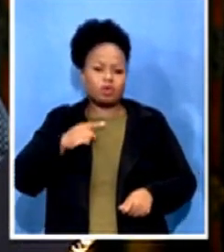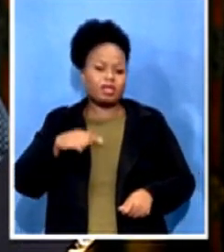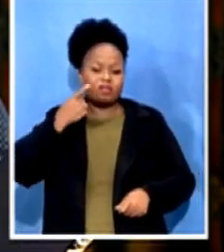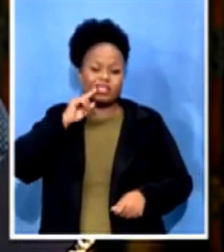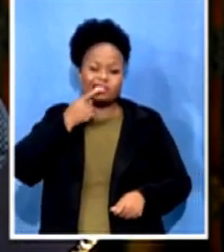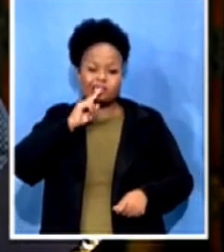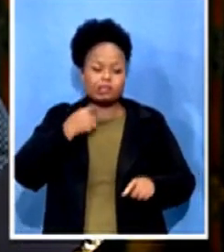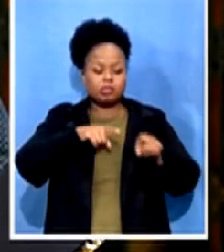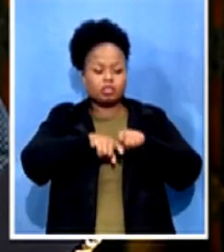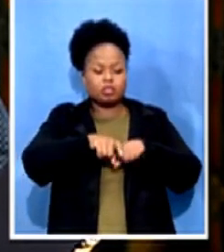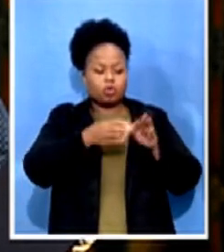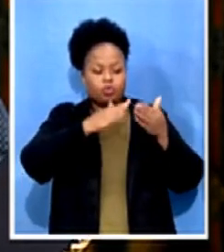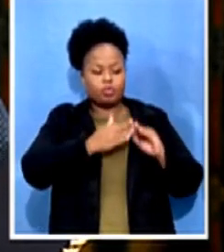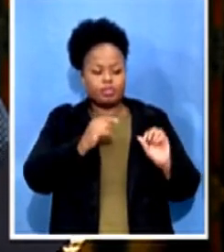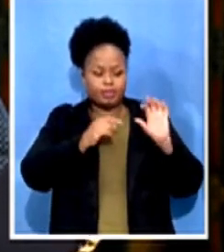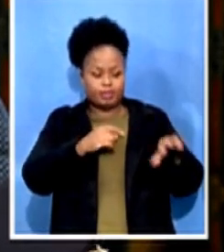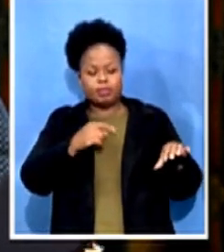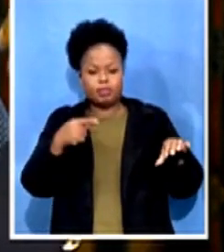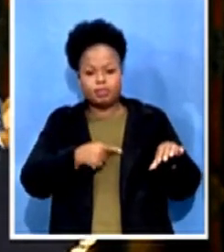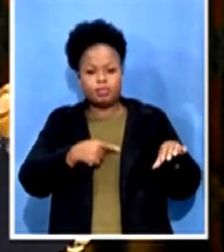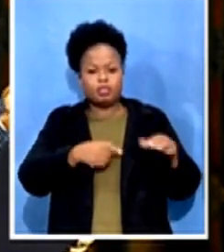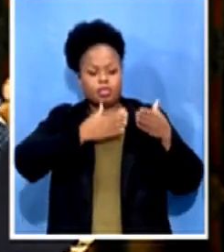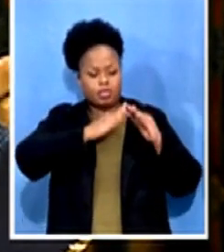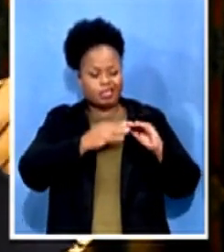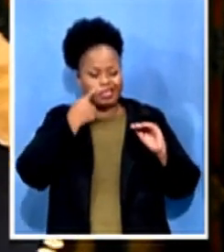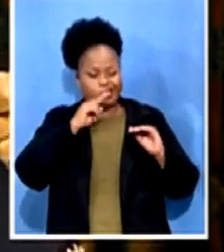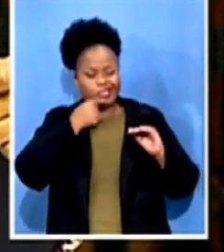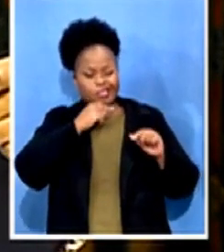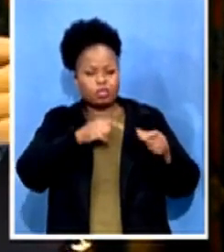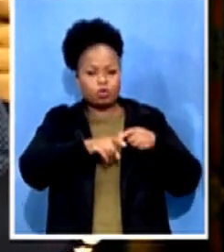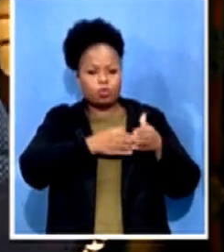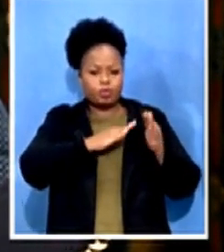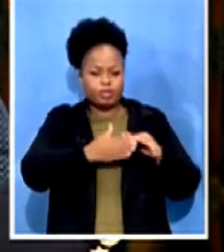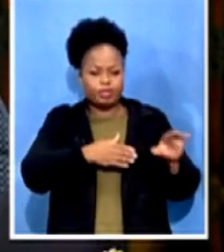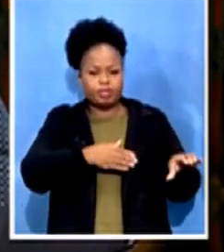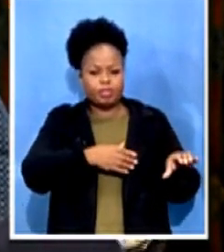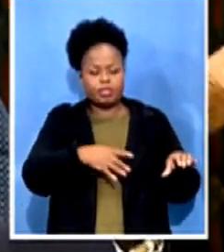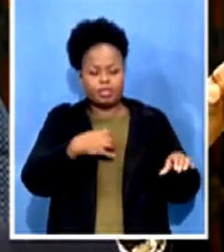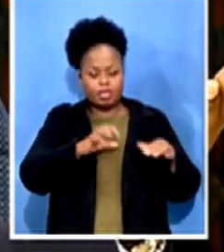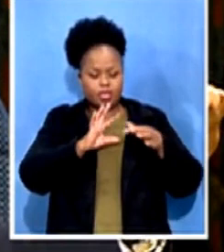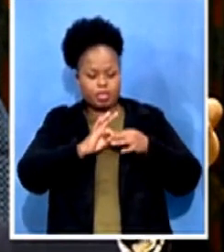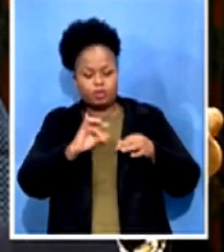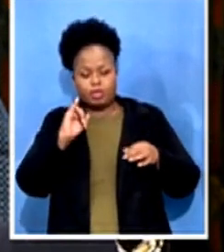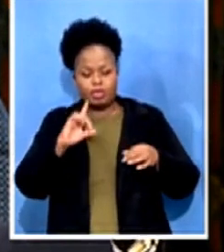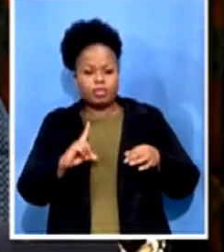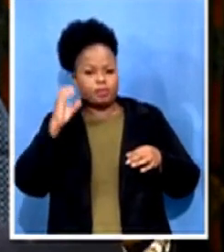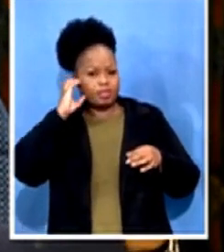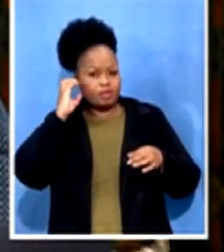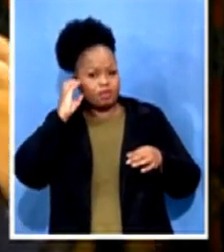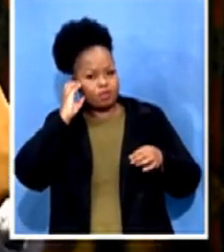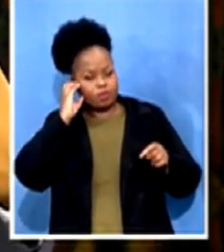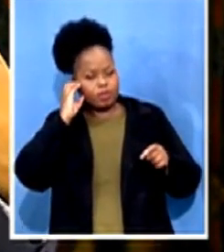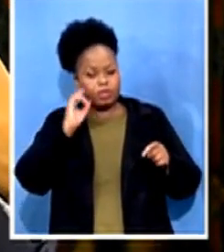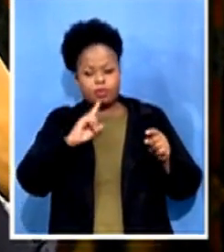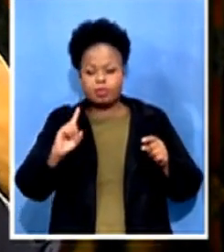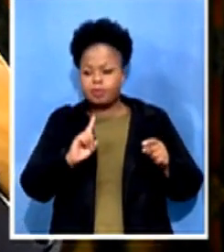get tested in the community out there, then it's linked to your ID and your cell phone. So the report of being positive